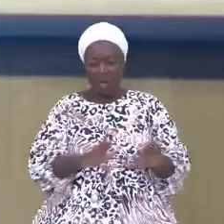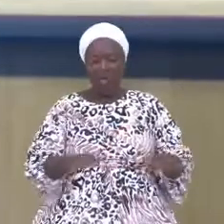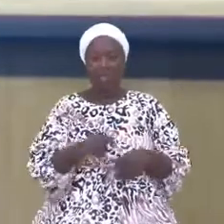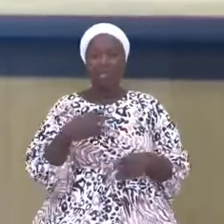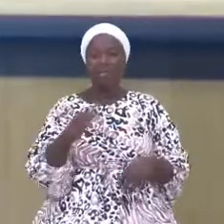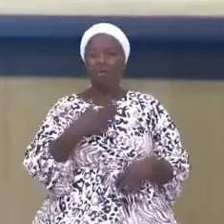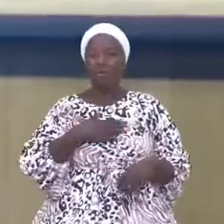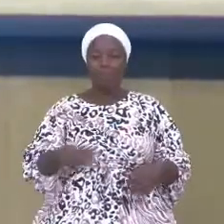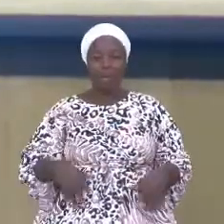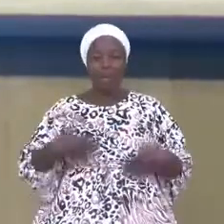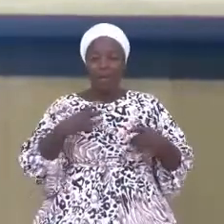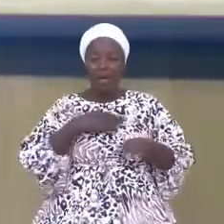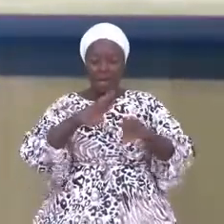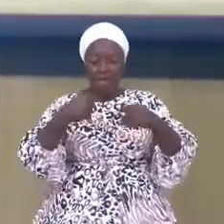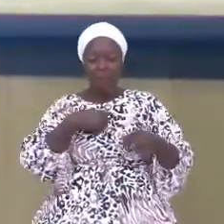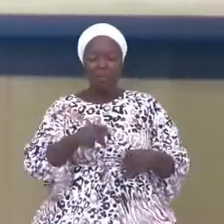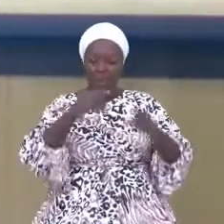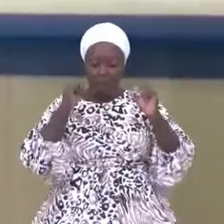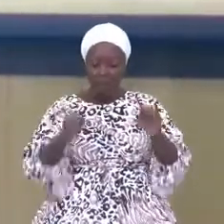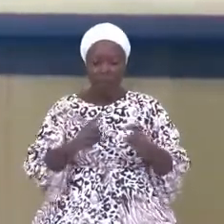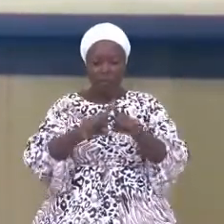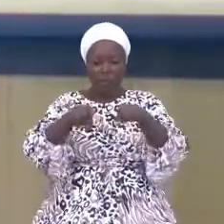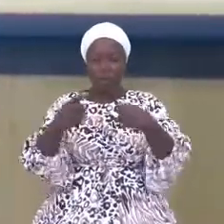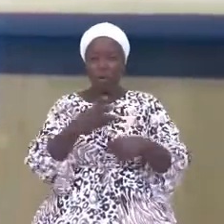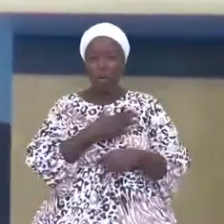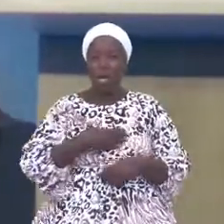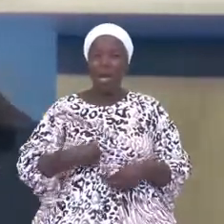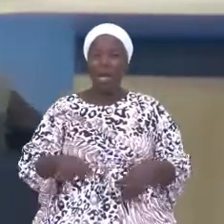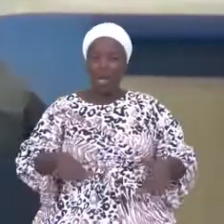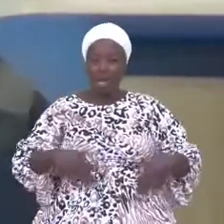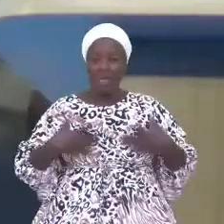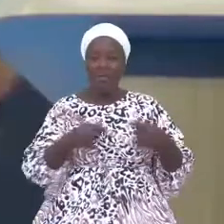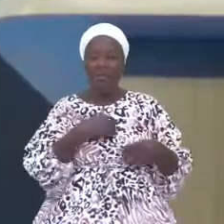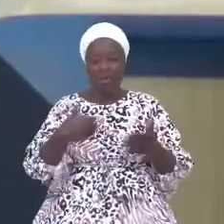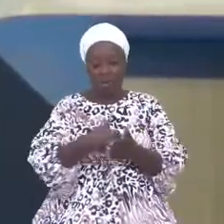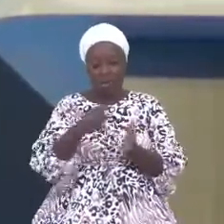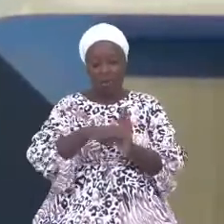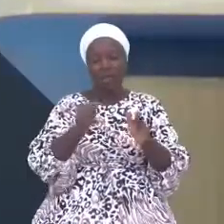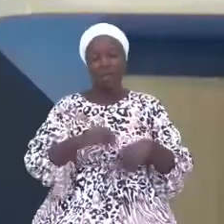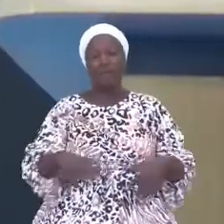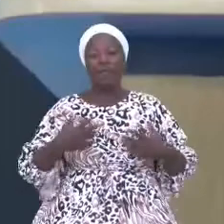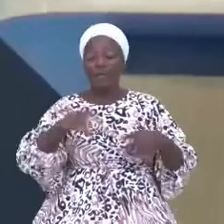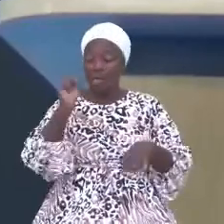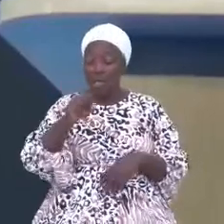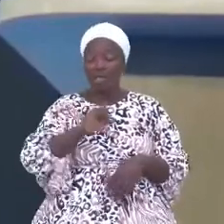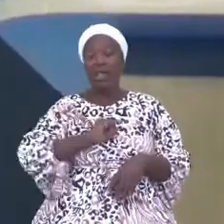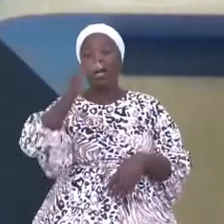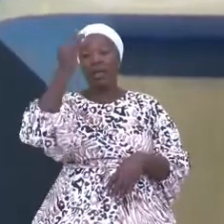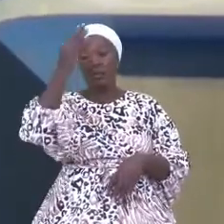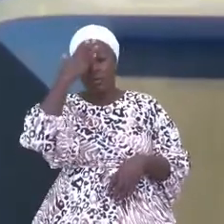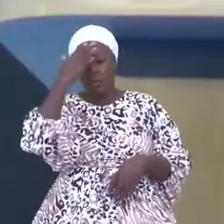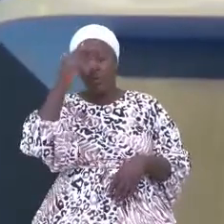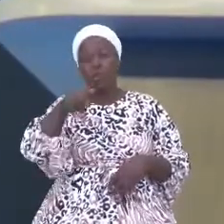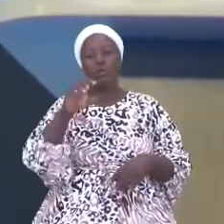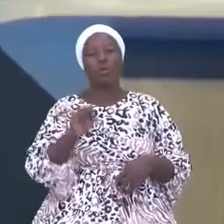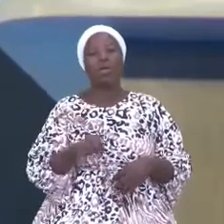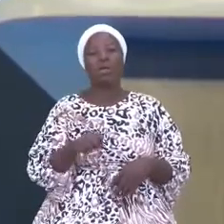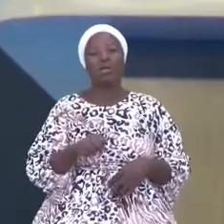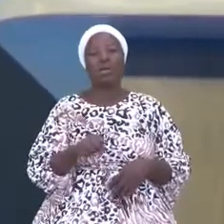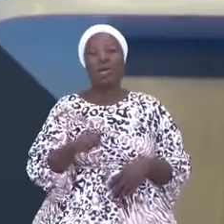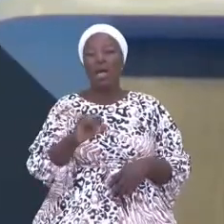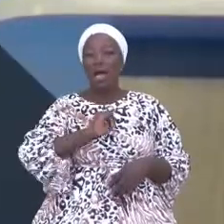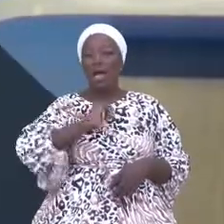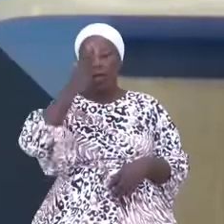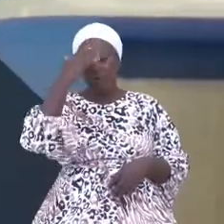life and give me the power to go and live in newness of life. Yes, I know you can. I know